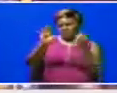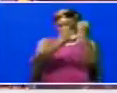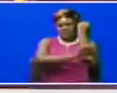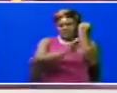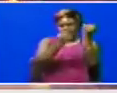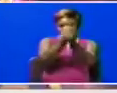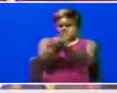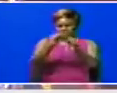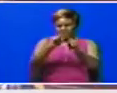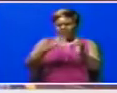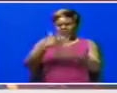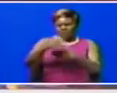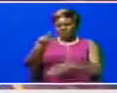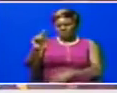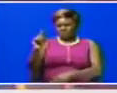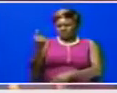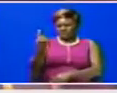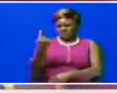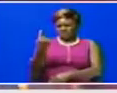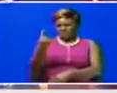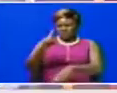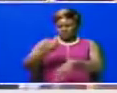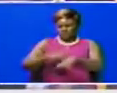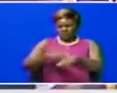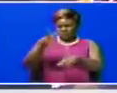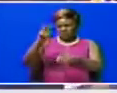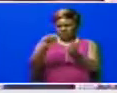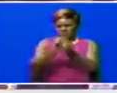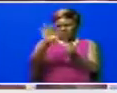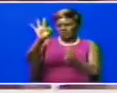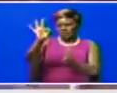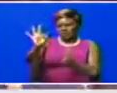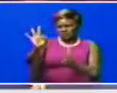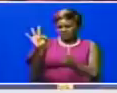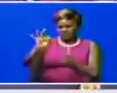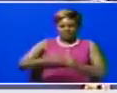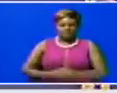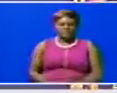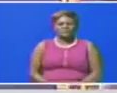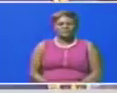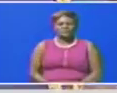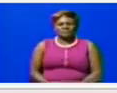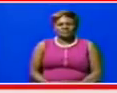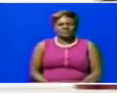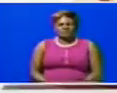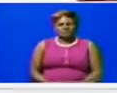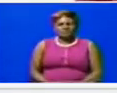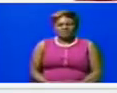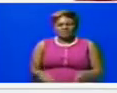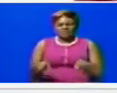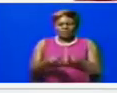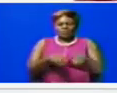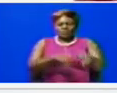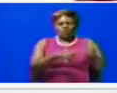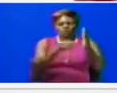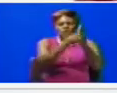president after his first swearing in April 2013. Shangwe na nderemo! In line with